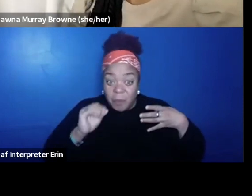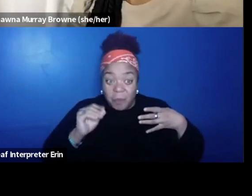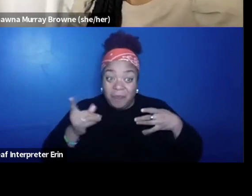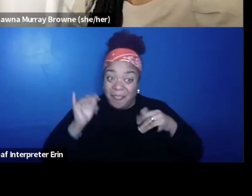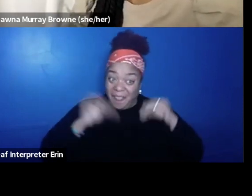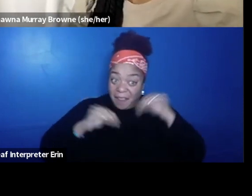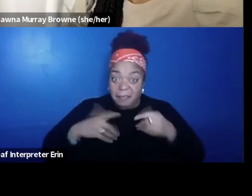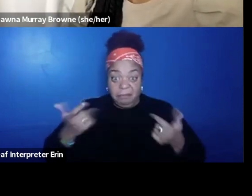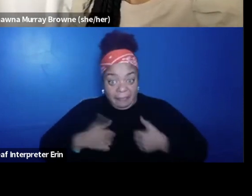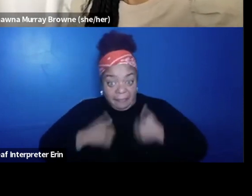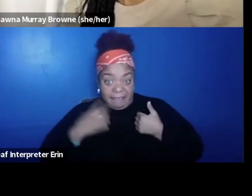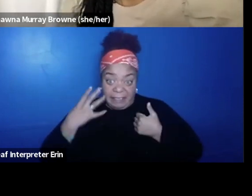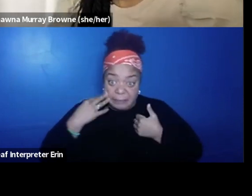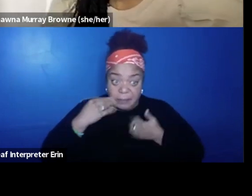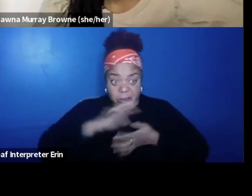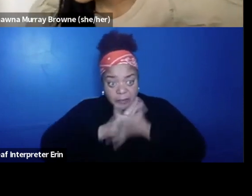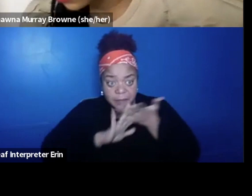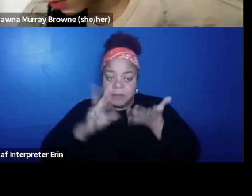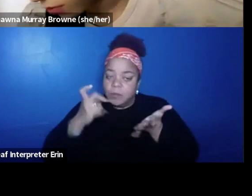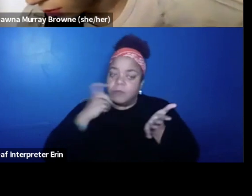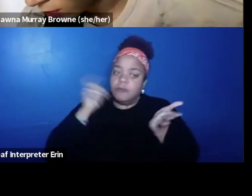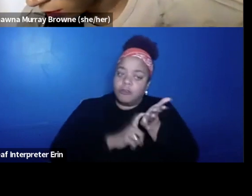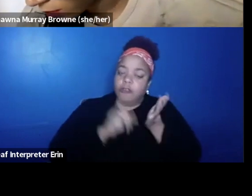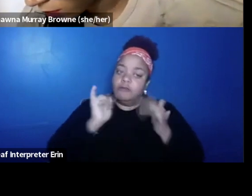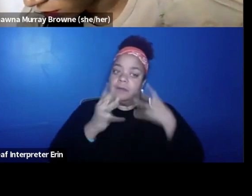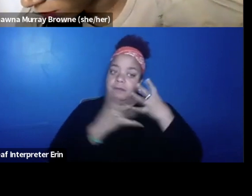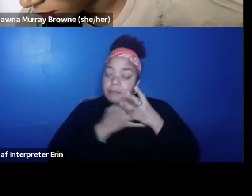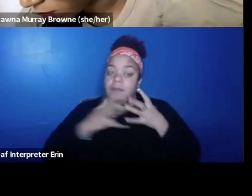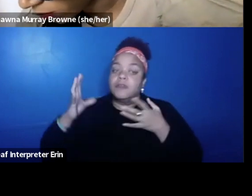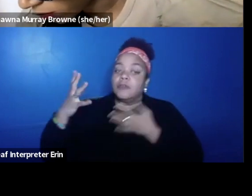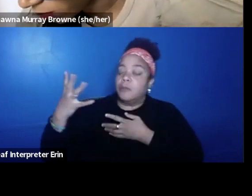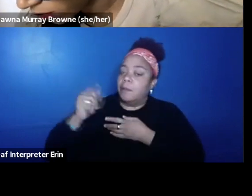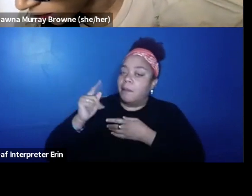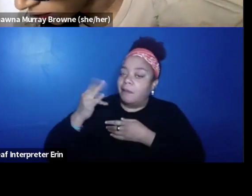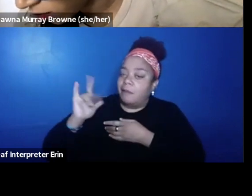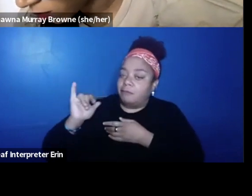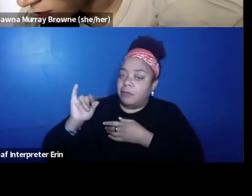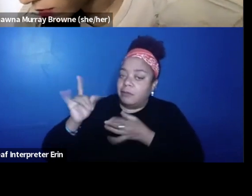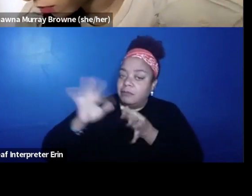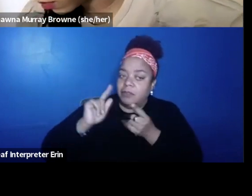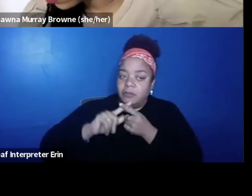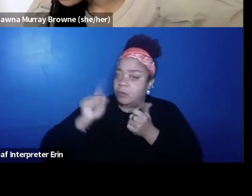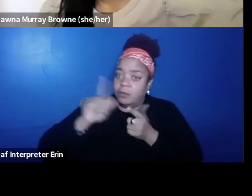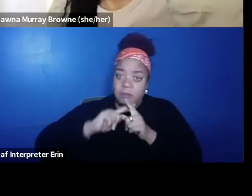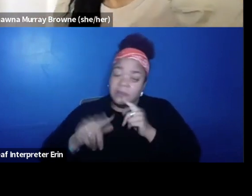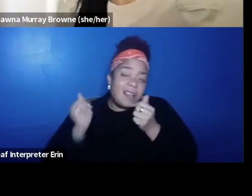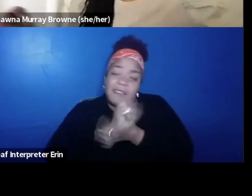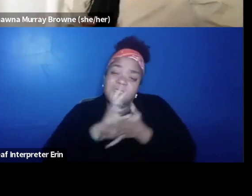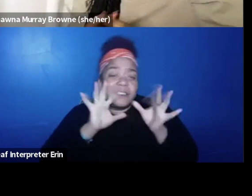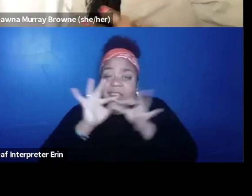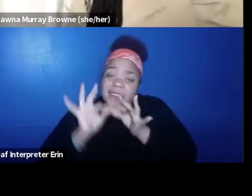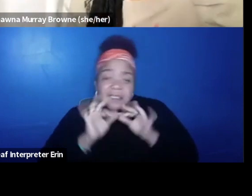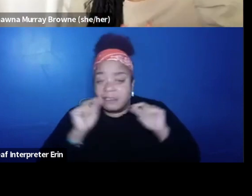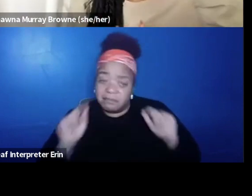pathology relationships across all disciplines and fields, right? We also then have to acknowledge the way in which the